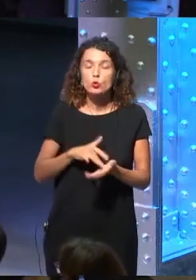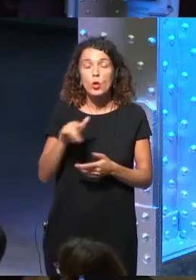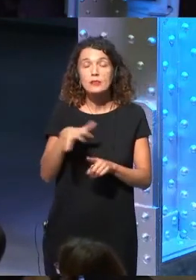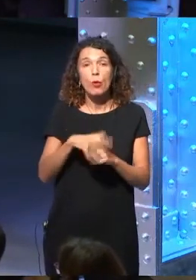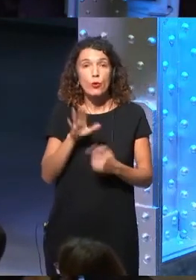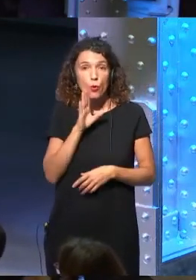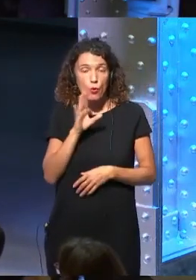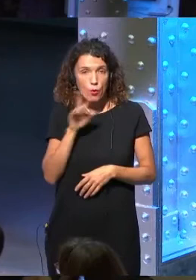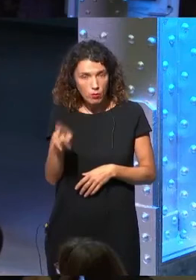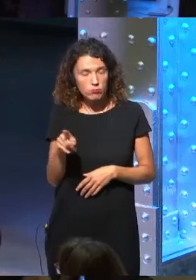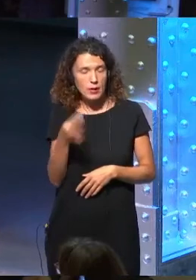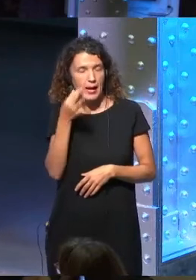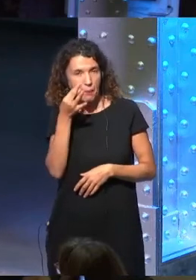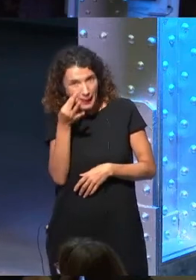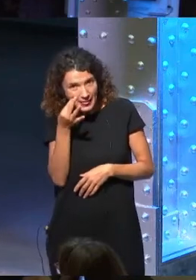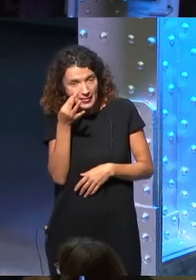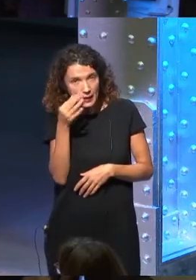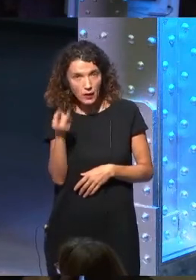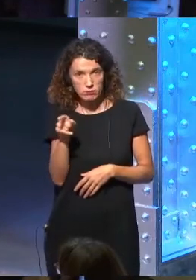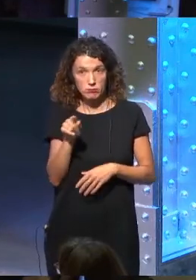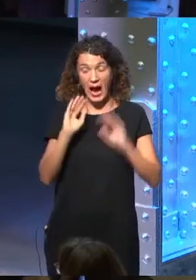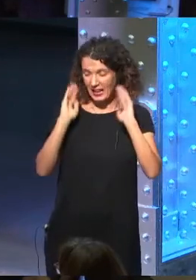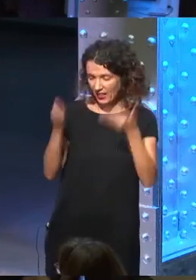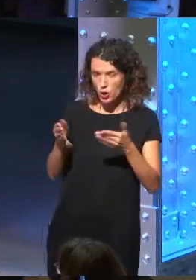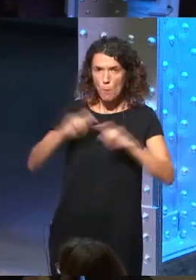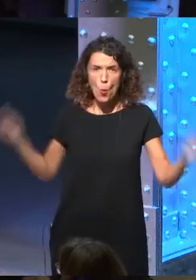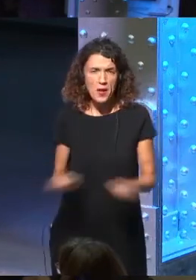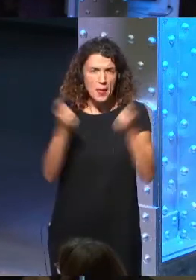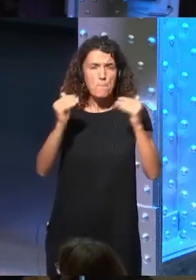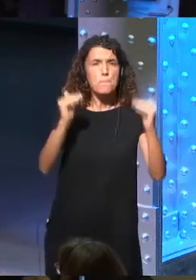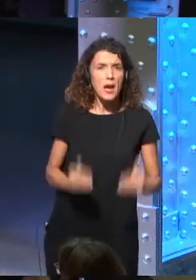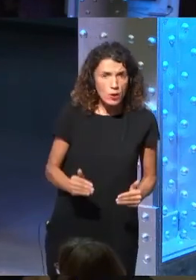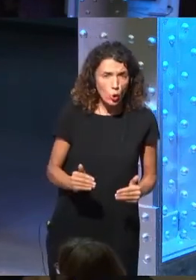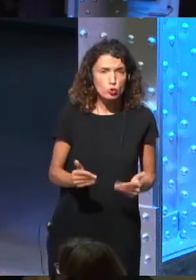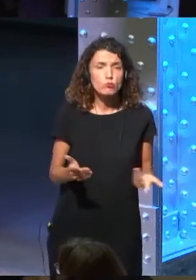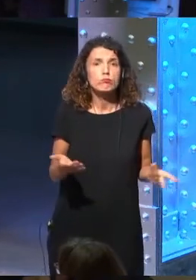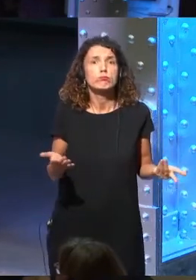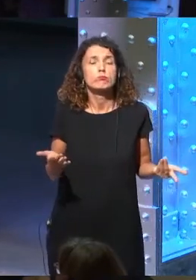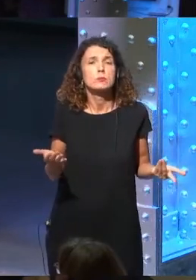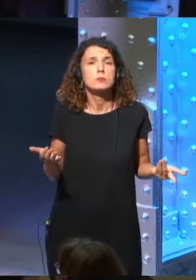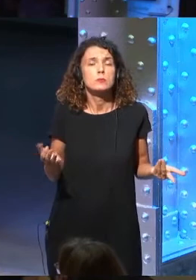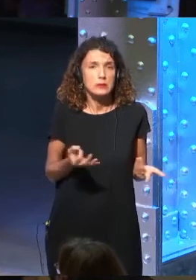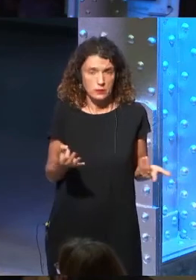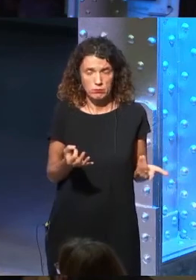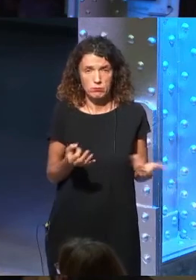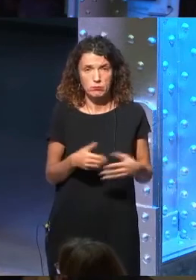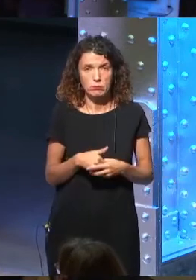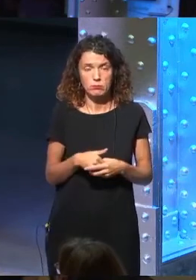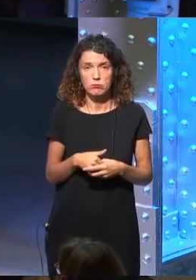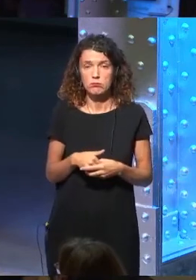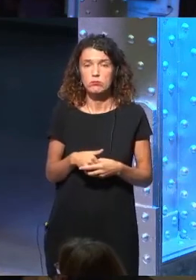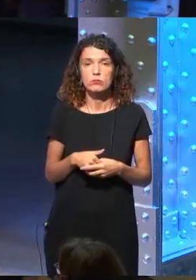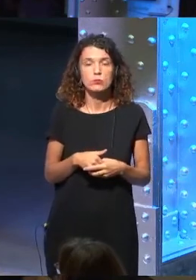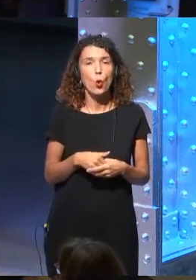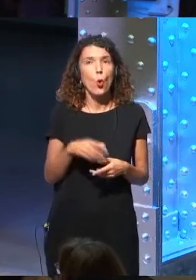what didn't get so much publicity, was that it was not only that